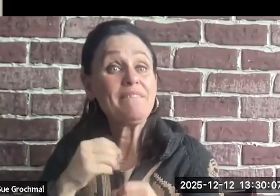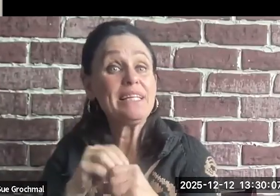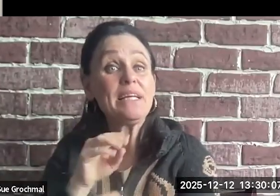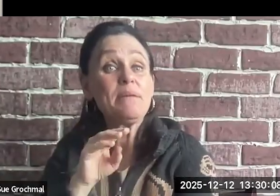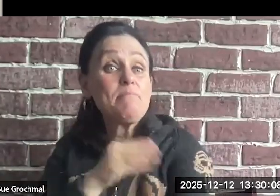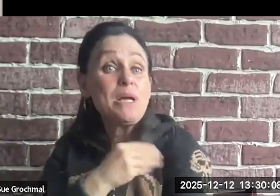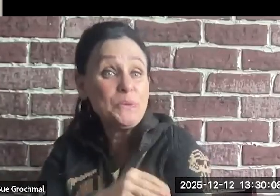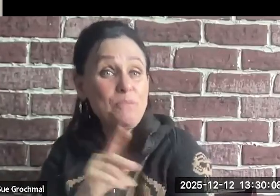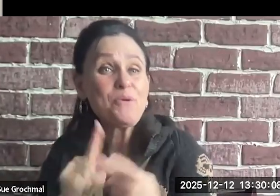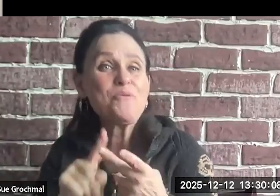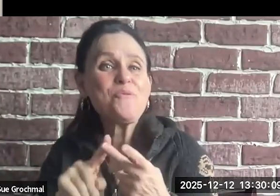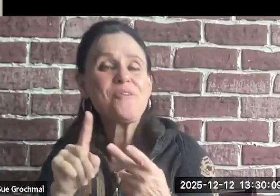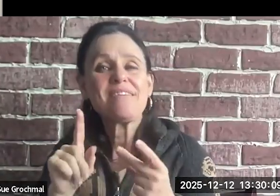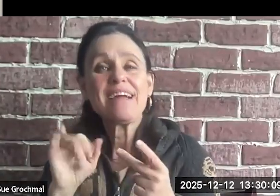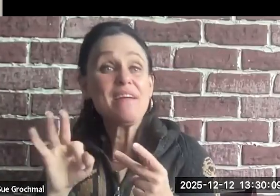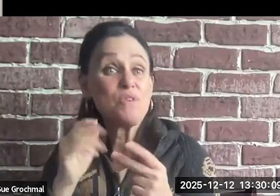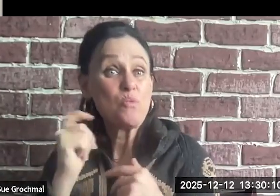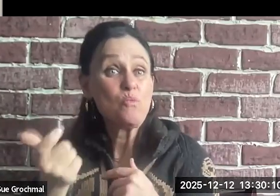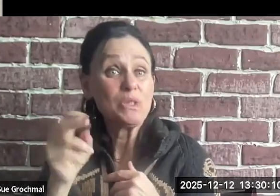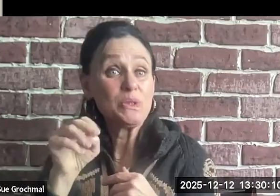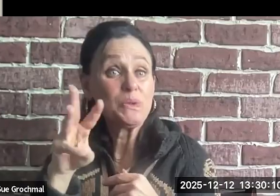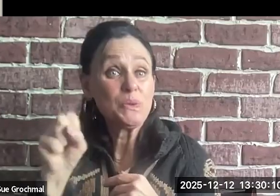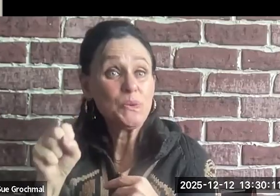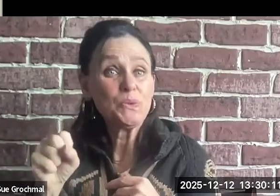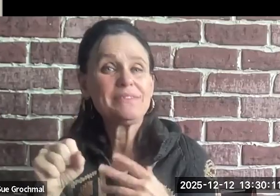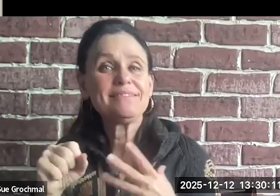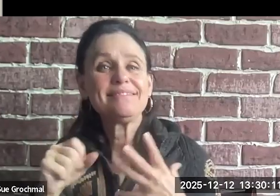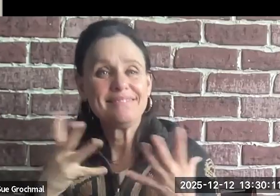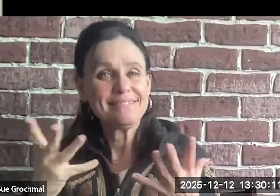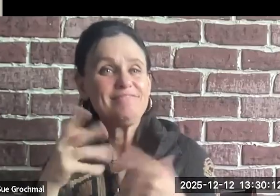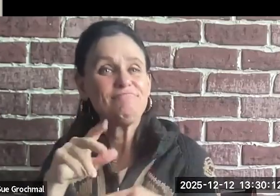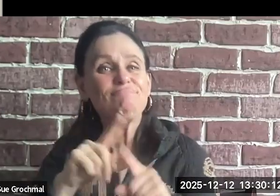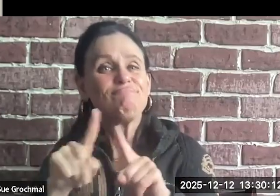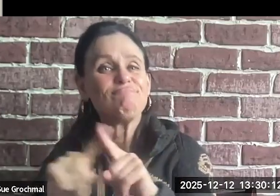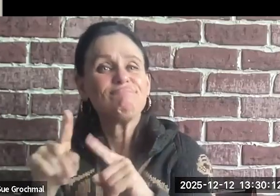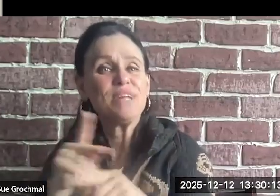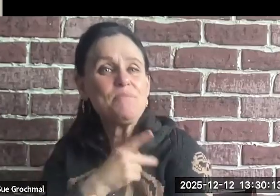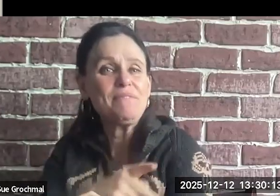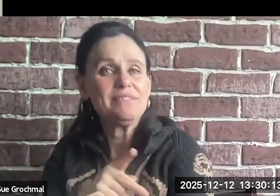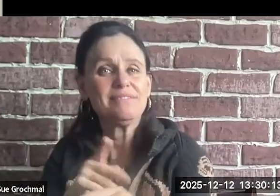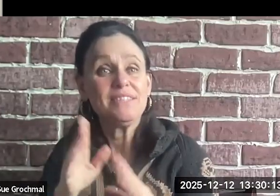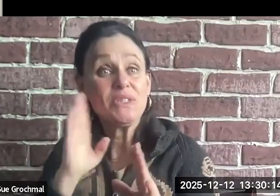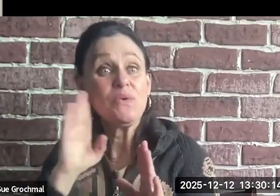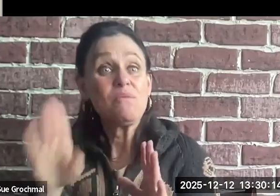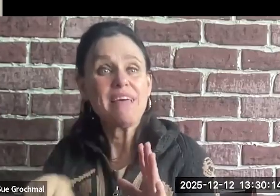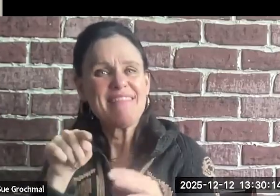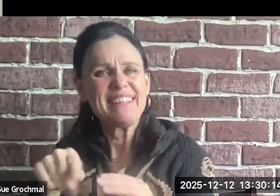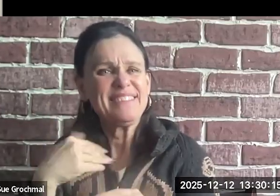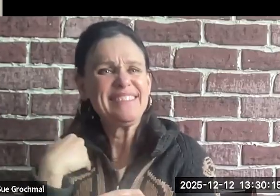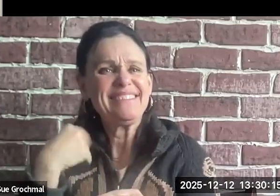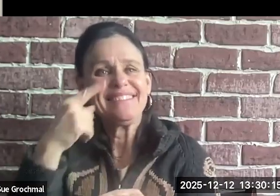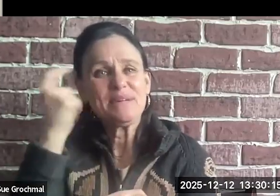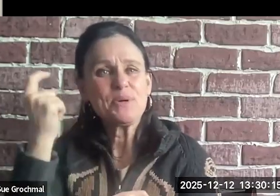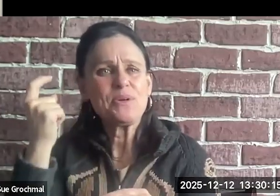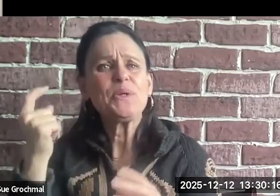or if you were just watching the news, I would imagine in other provinces as well, you would know that this summer was